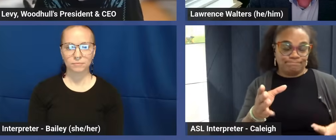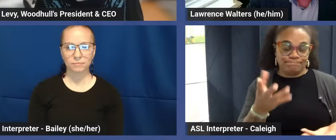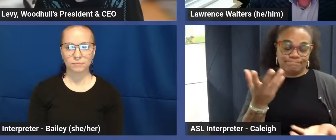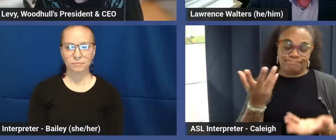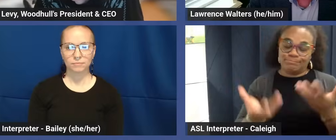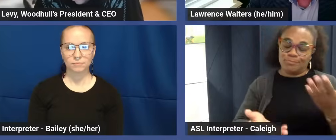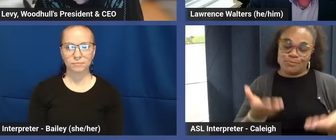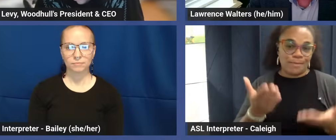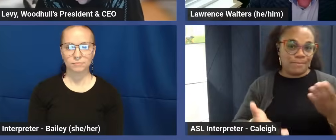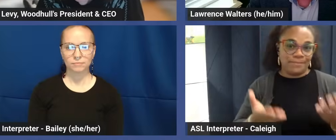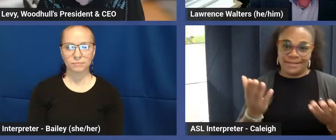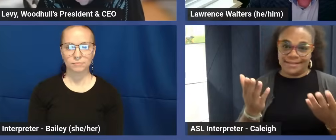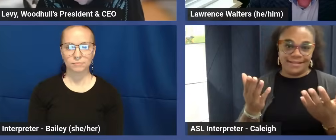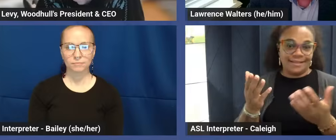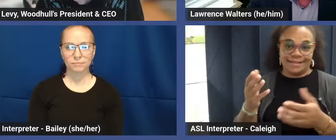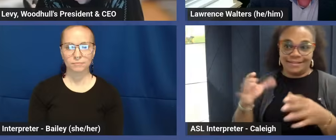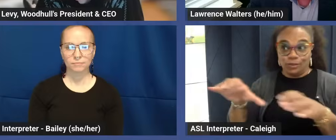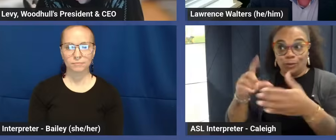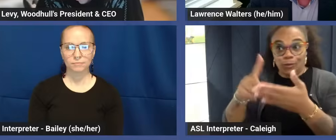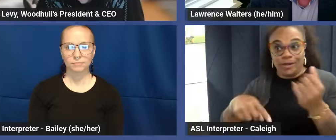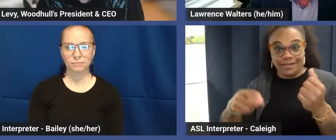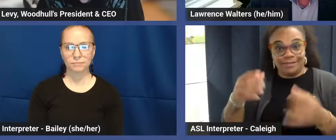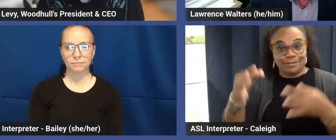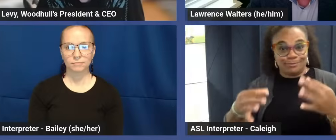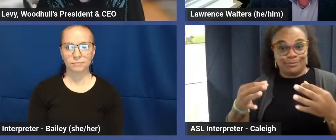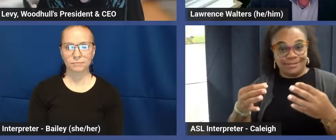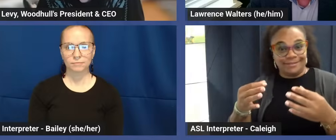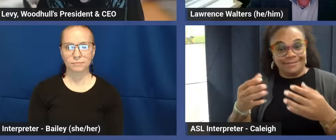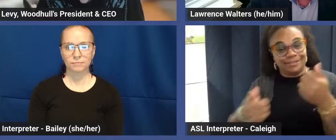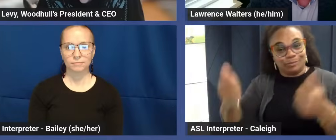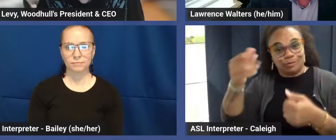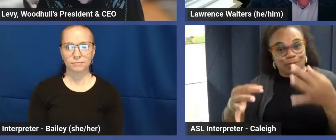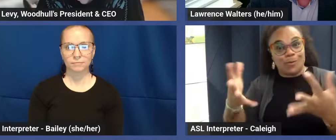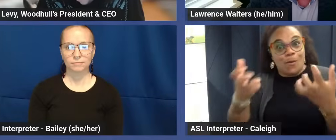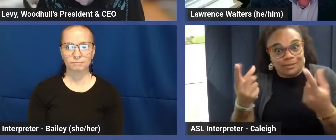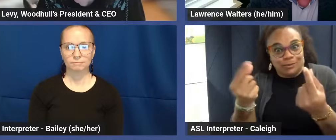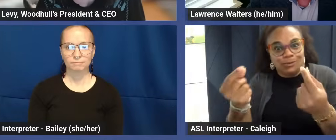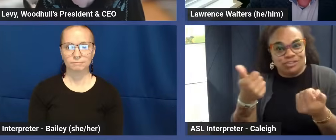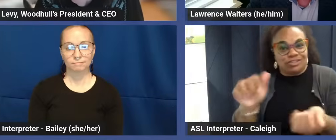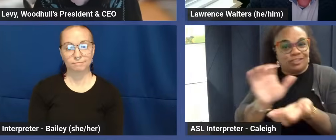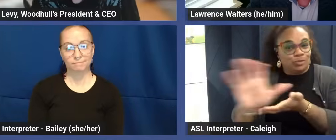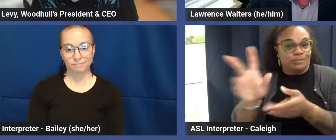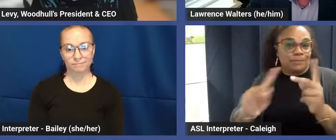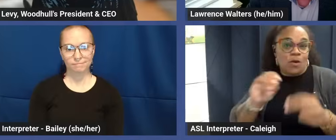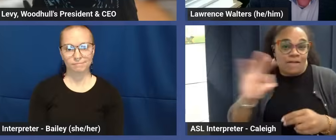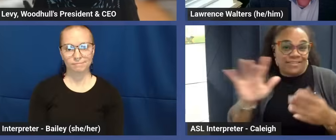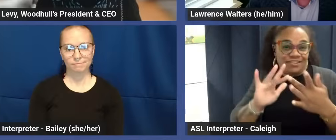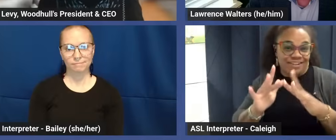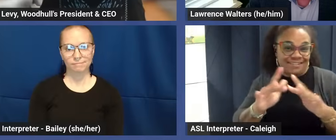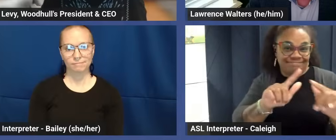probably do what the Supreme Court wanted it to do, and that is drive people off the internet.